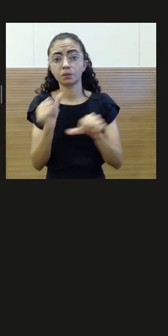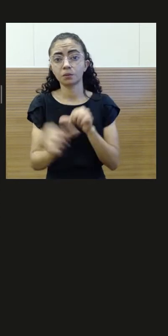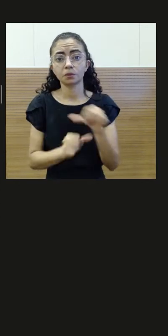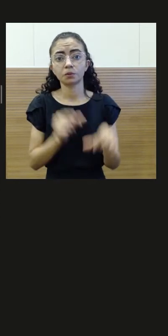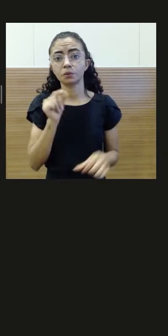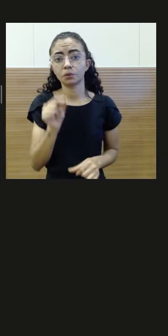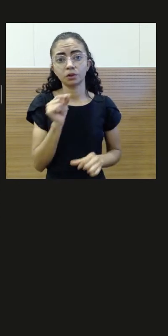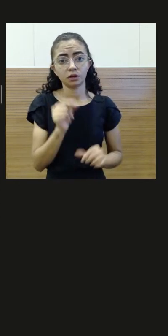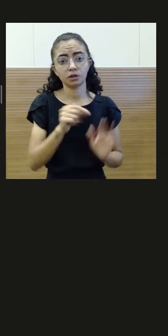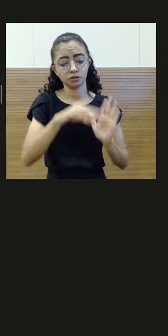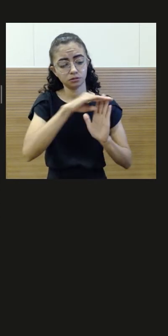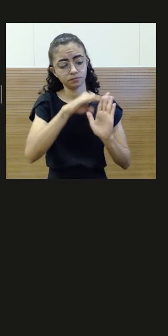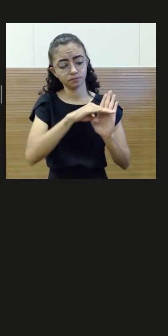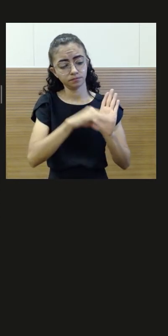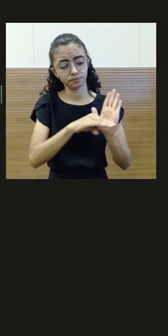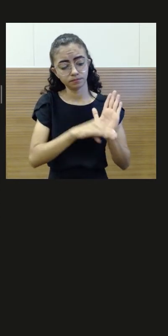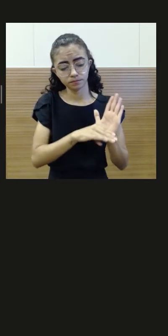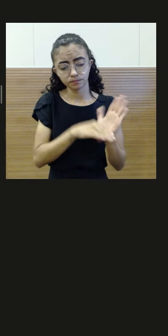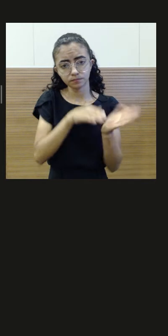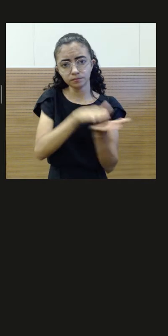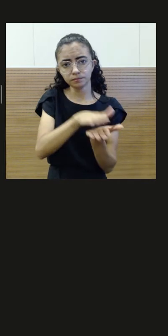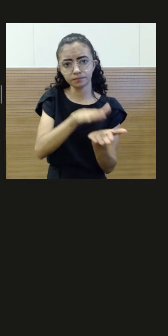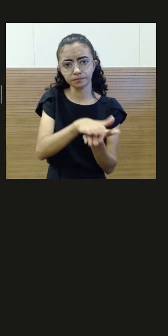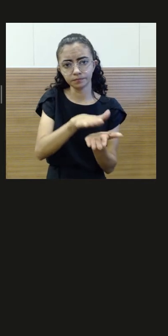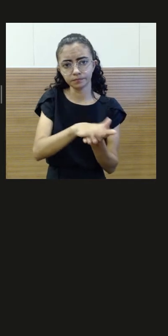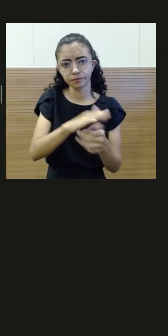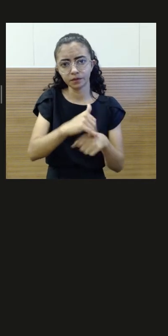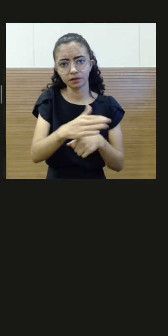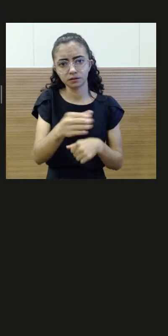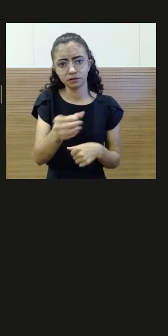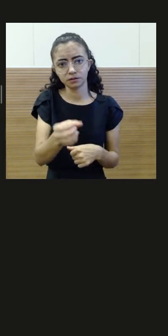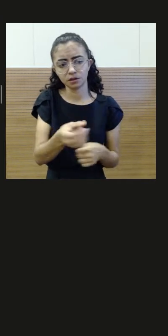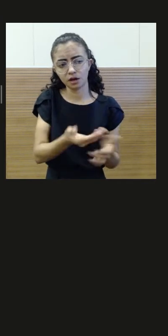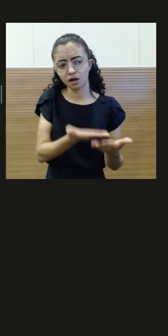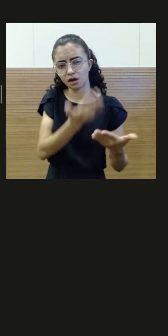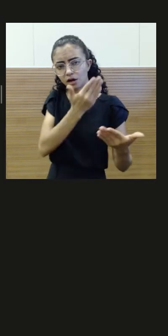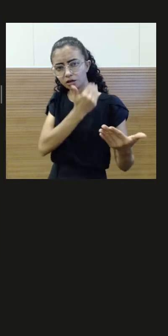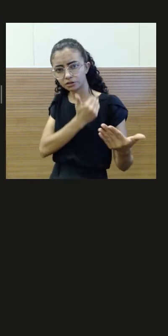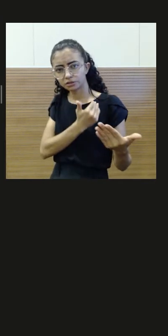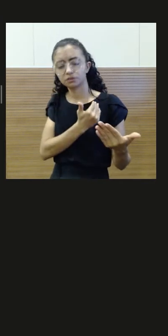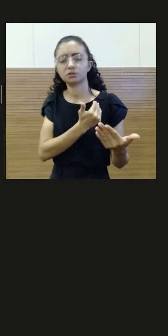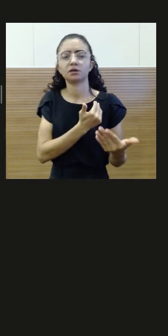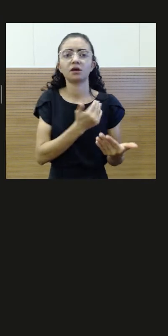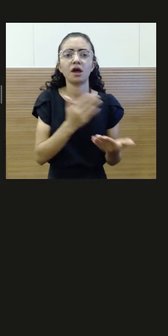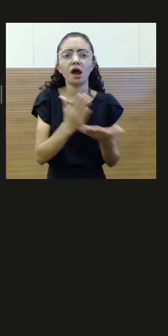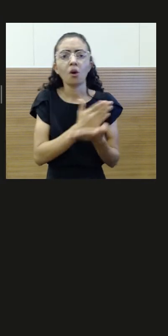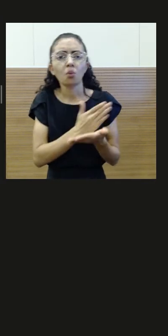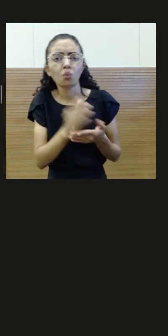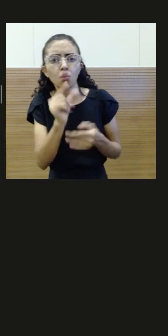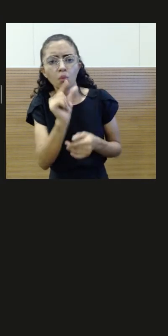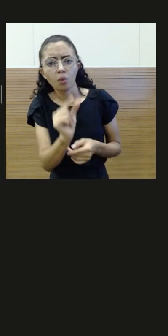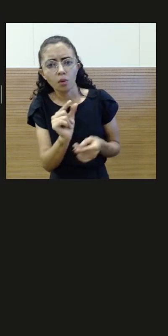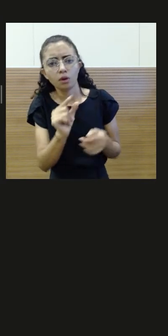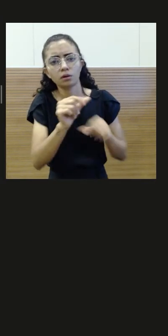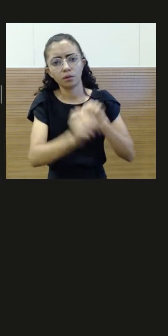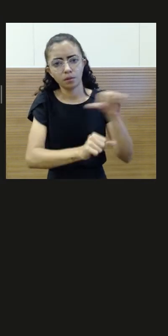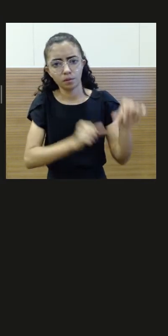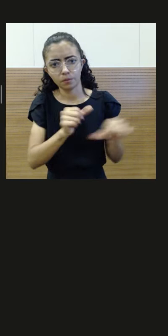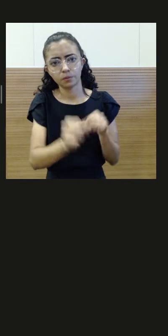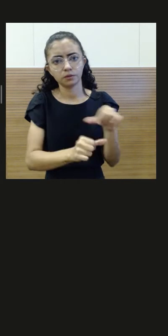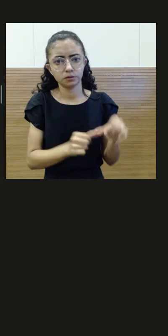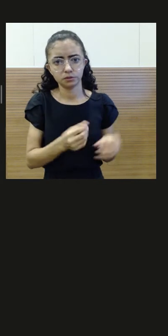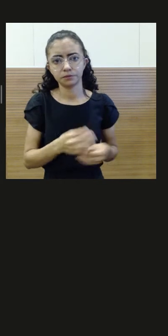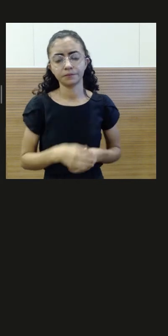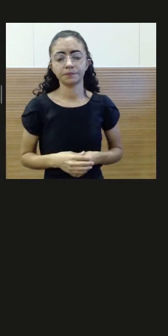and some on dietary patterns. There is still little on foods, how foods are made. Relationships between humans and the living and